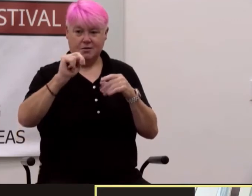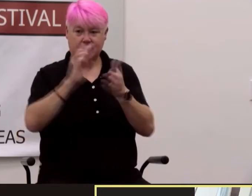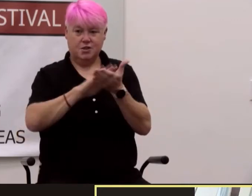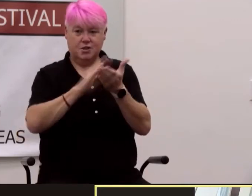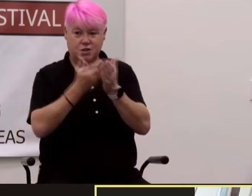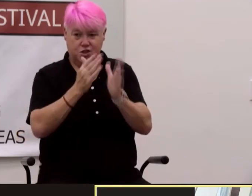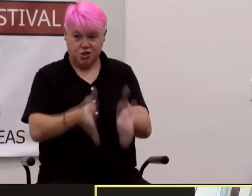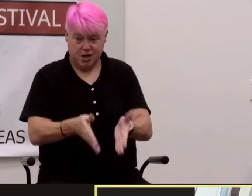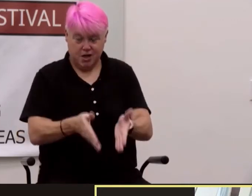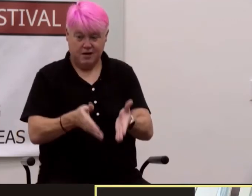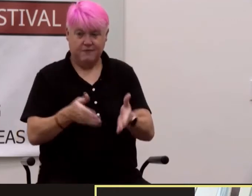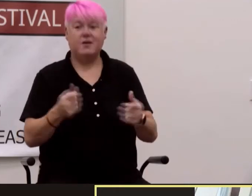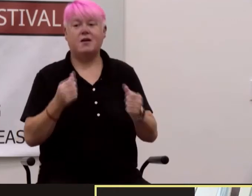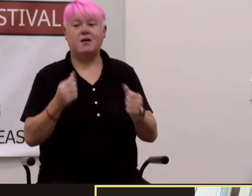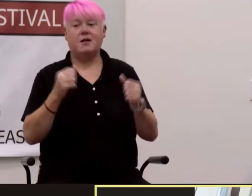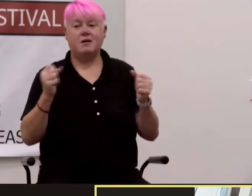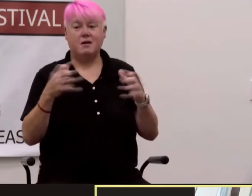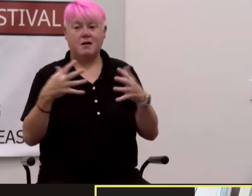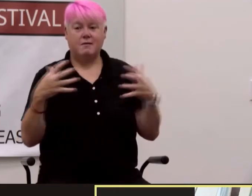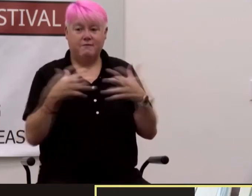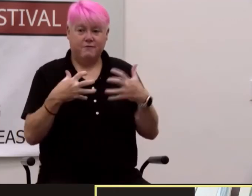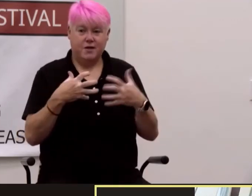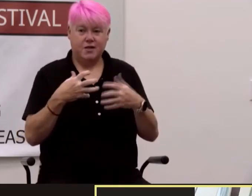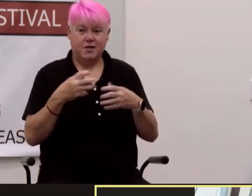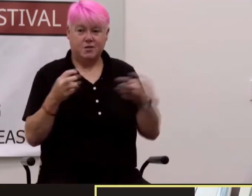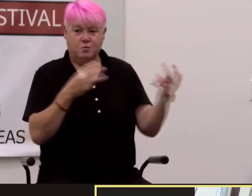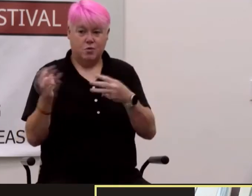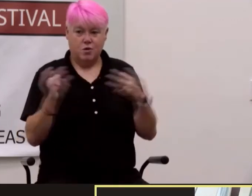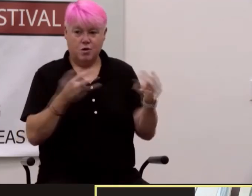Fridge Wars, and a few more coming up too.